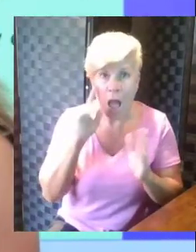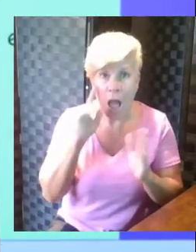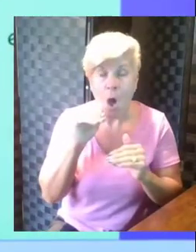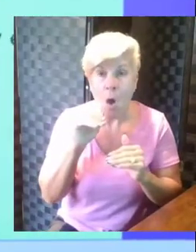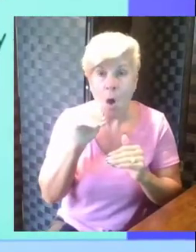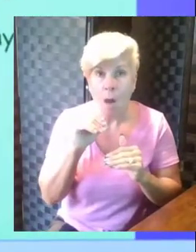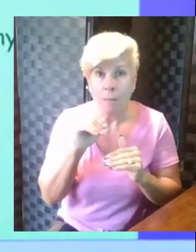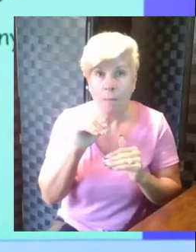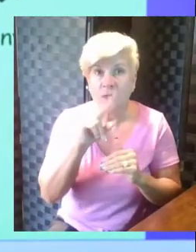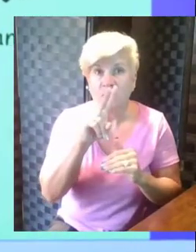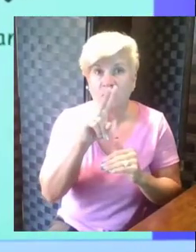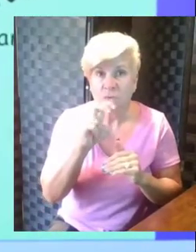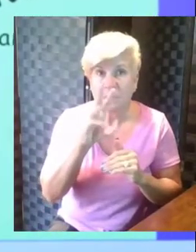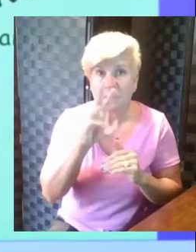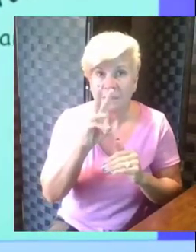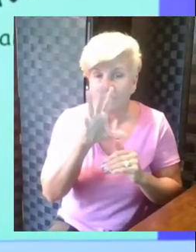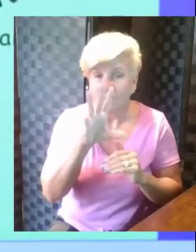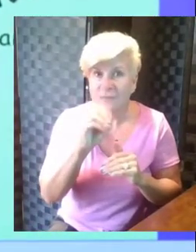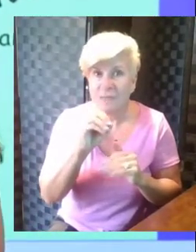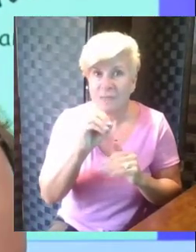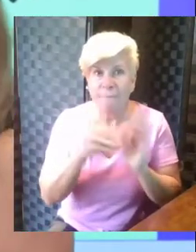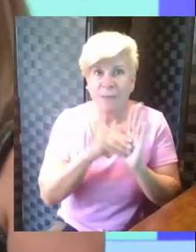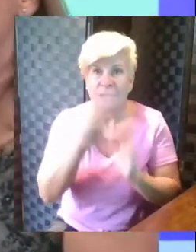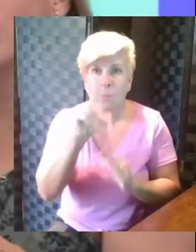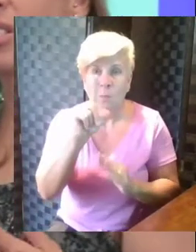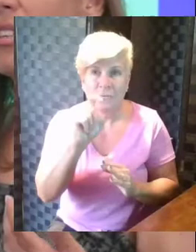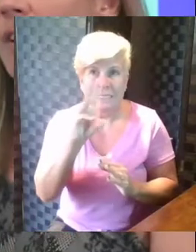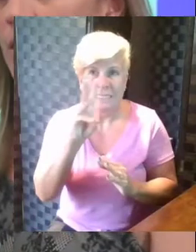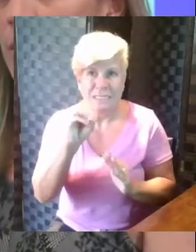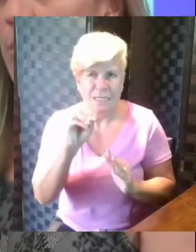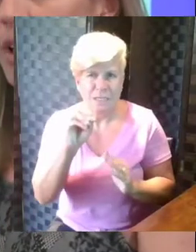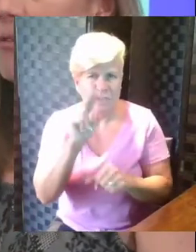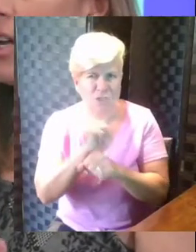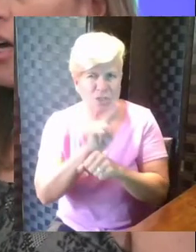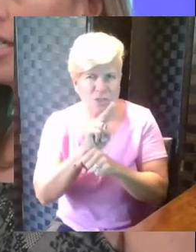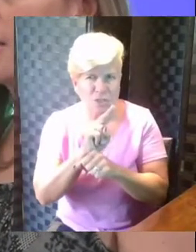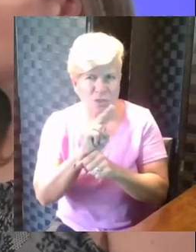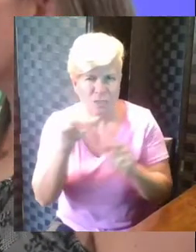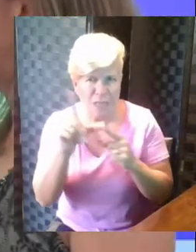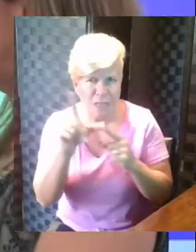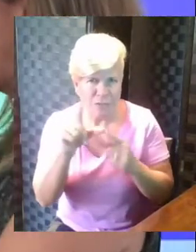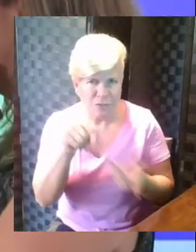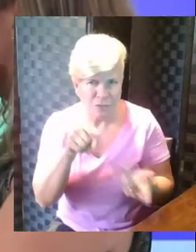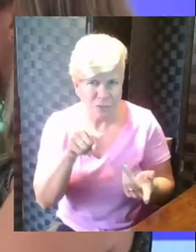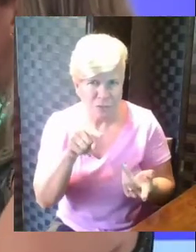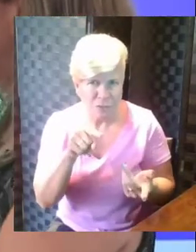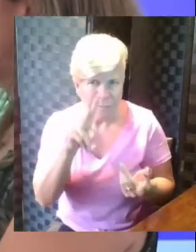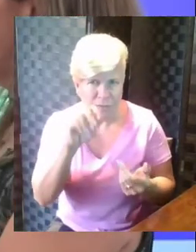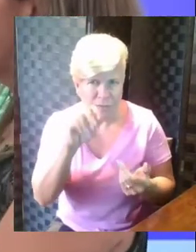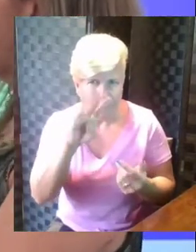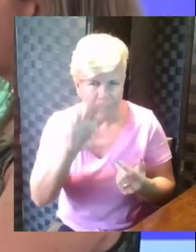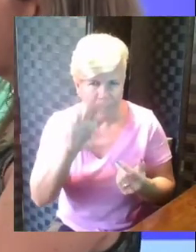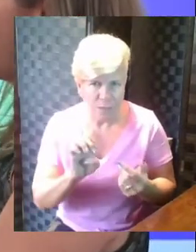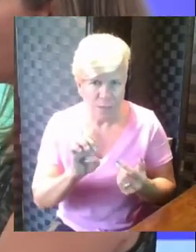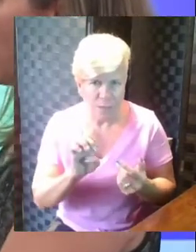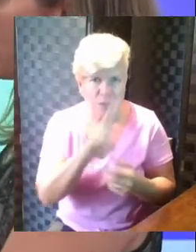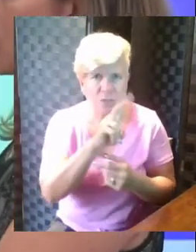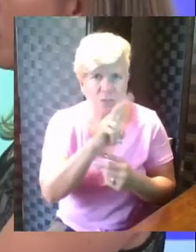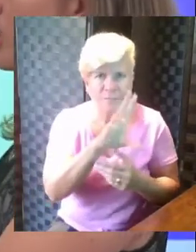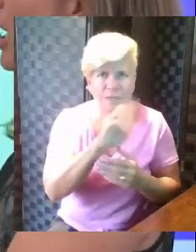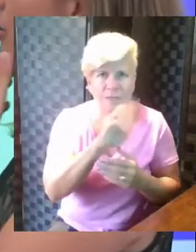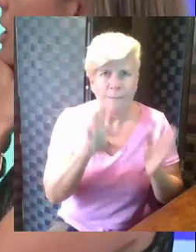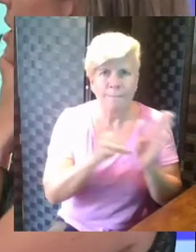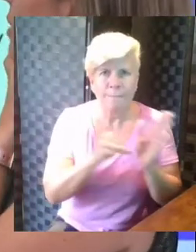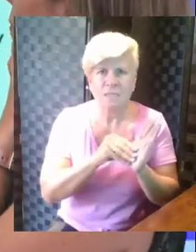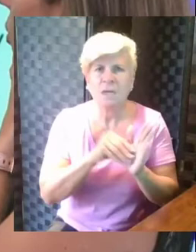you were. I'm wondering if you used a variable. If not, let's do that now. So 250 clean